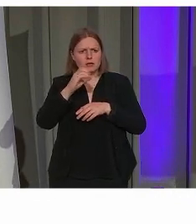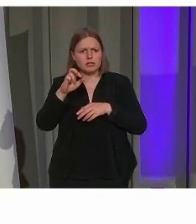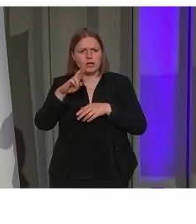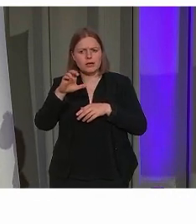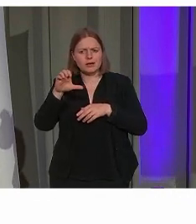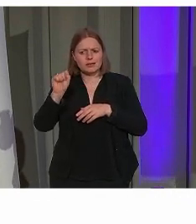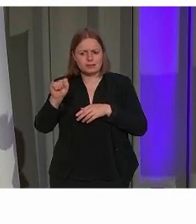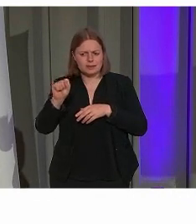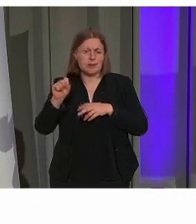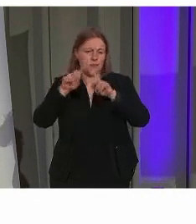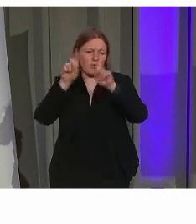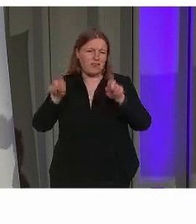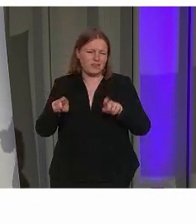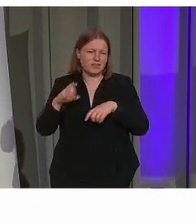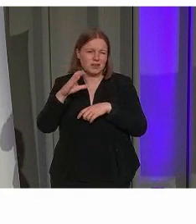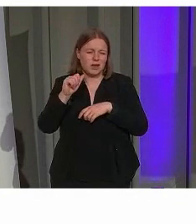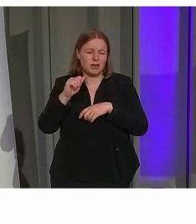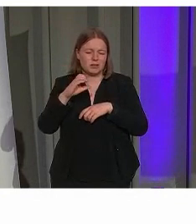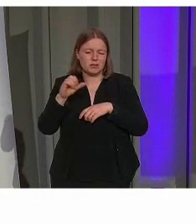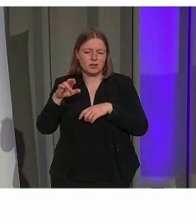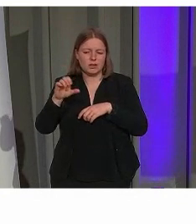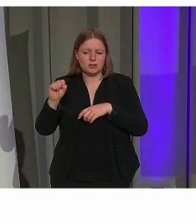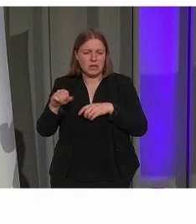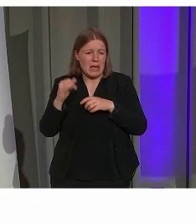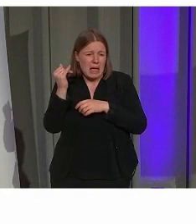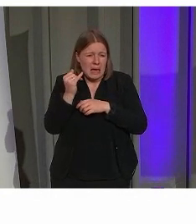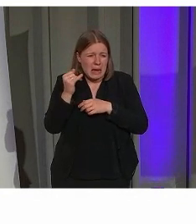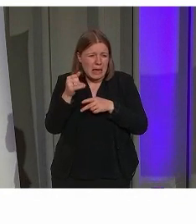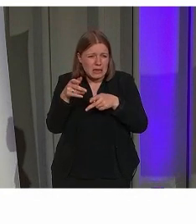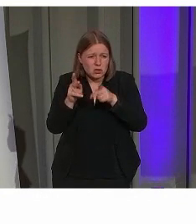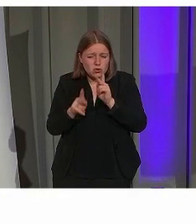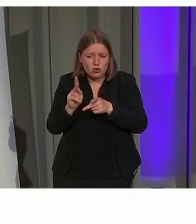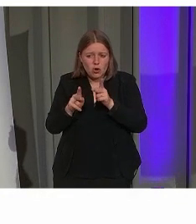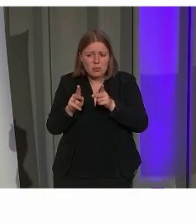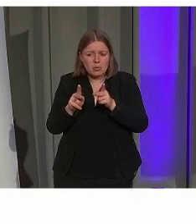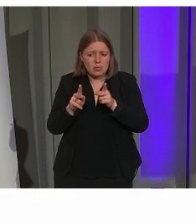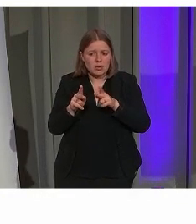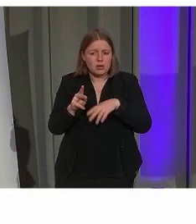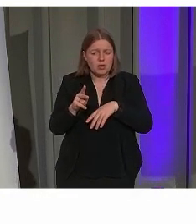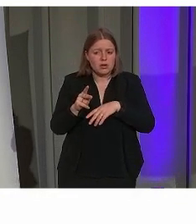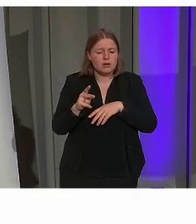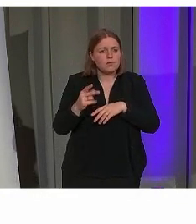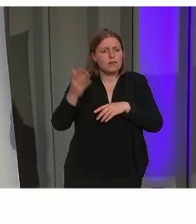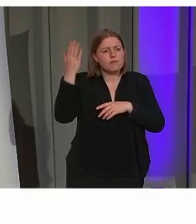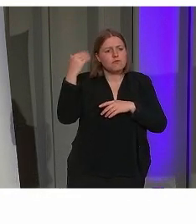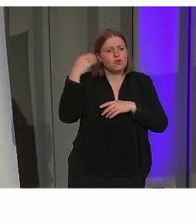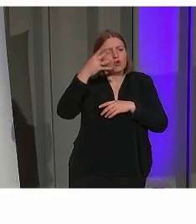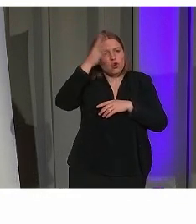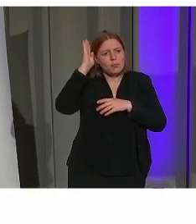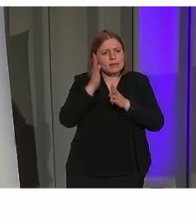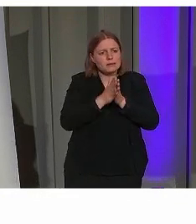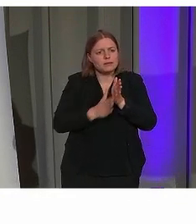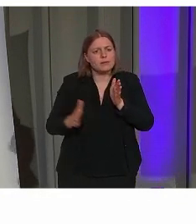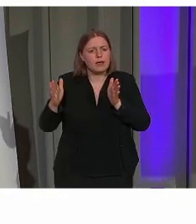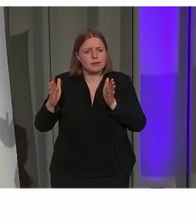province of Cáceres, and it's a small town in the Roman province of Bética, right along the Via